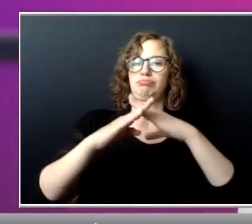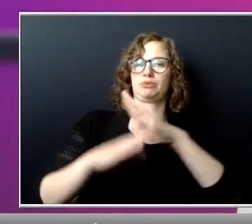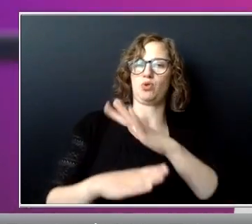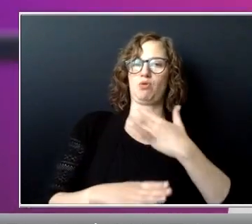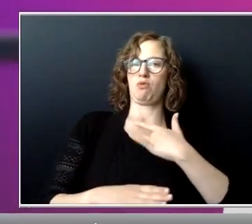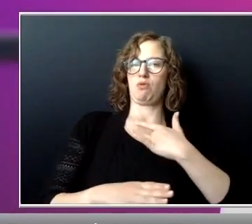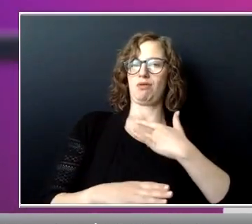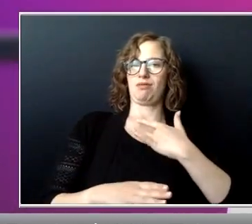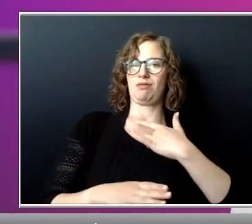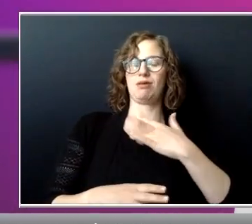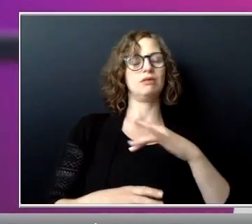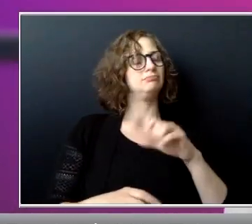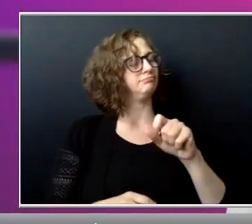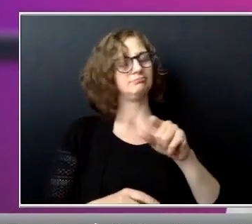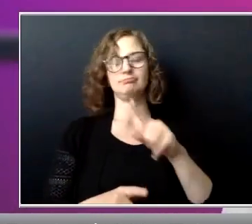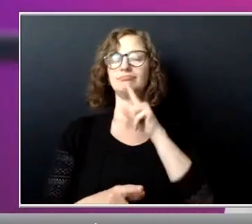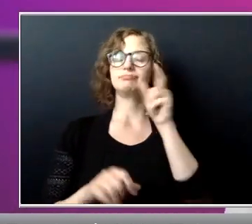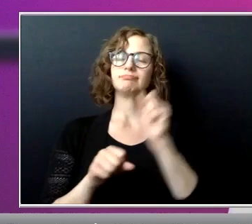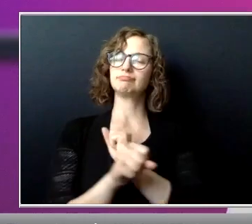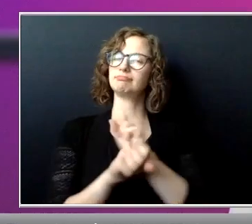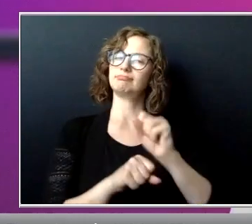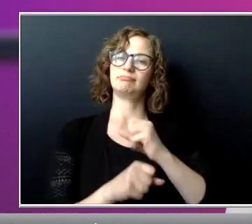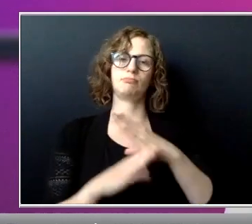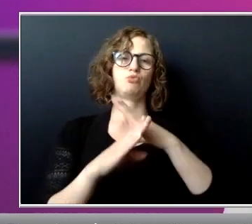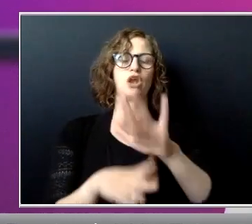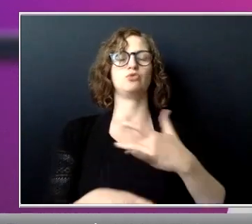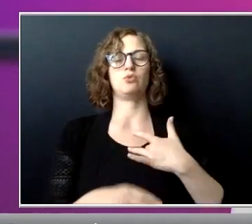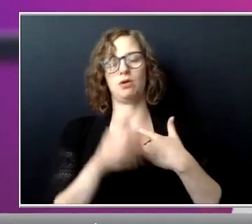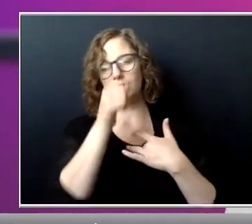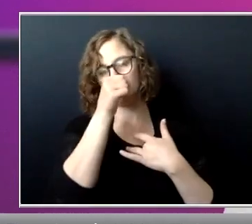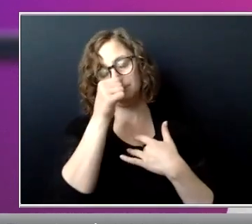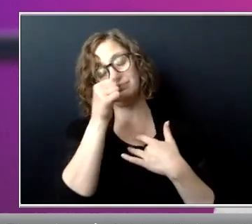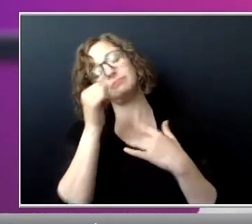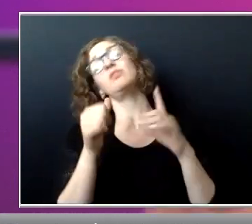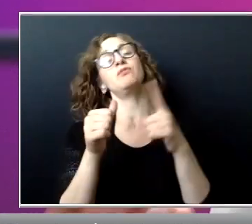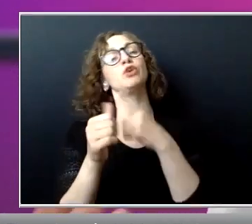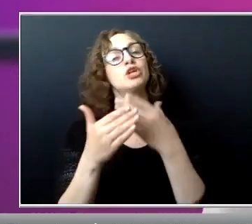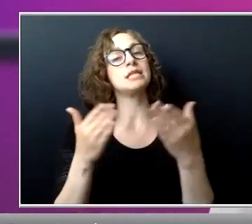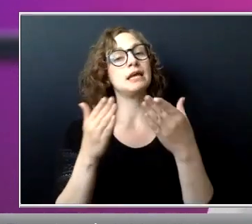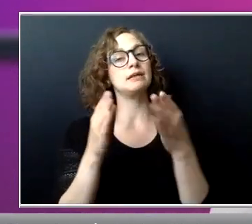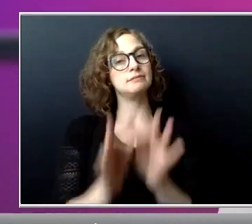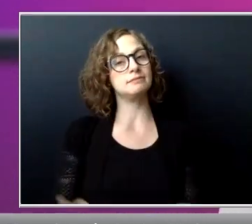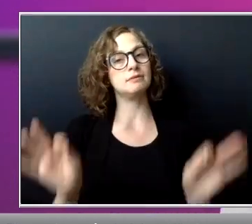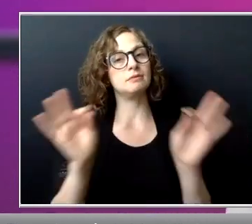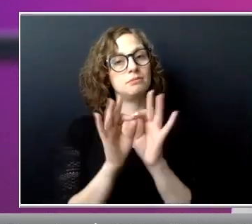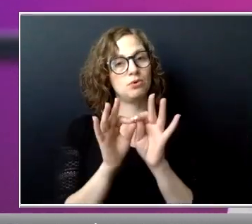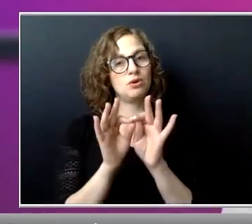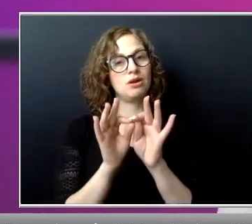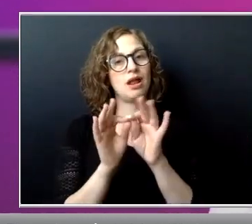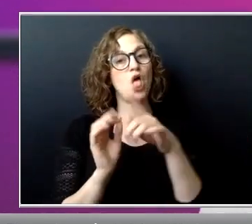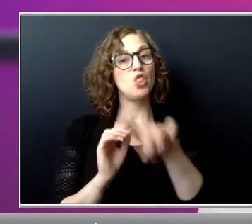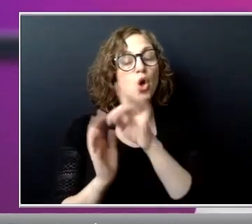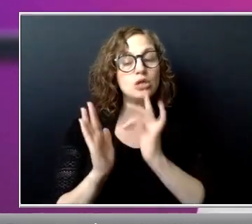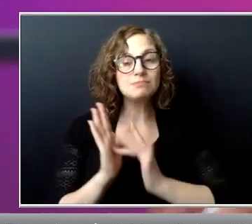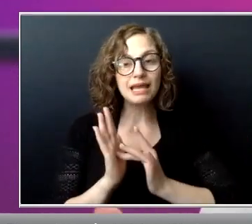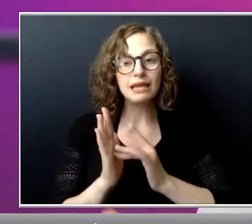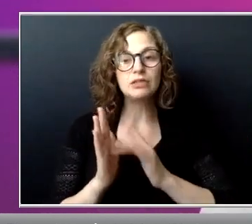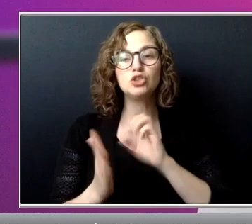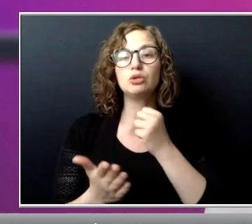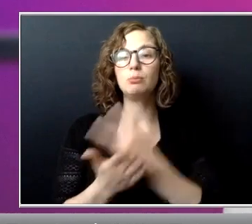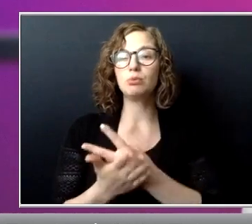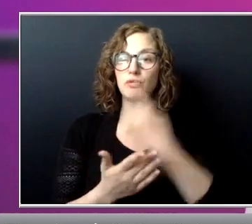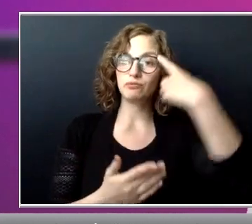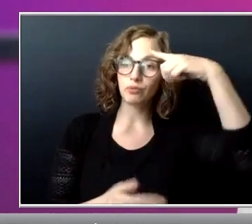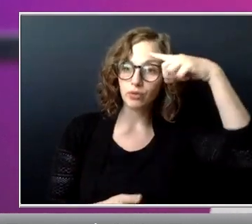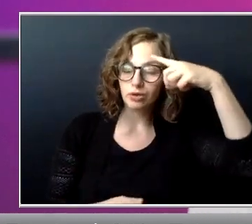that. And I think it's the first thing that's important to know is that those medications actually are approved for type 2 diabetes, which is the sort of a different